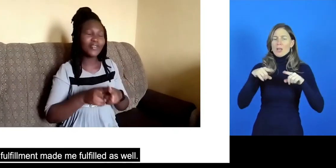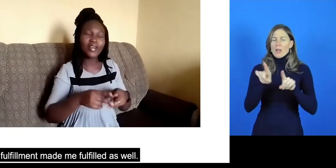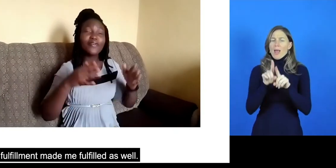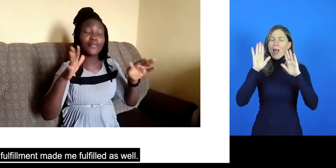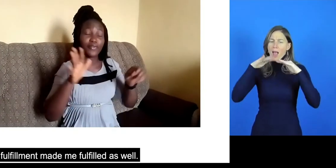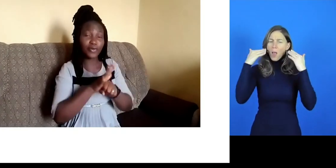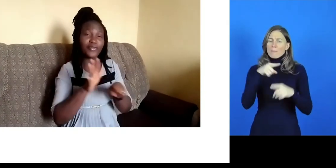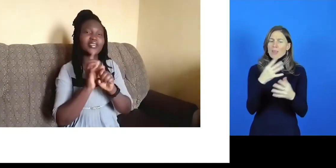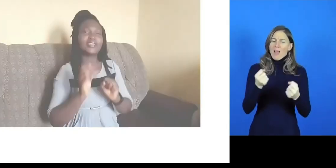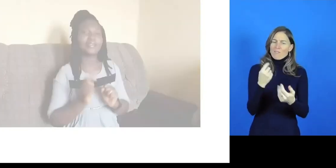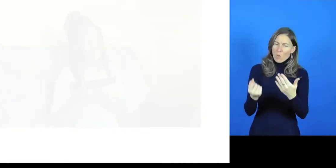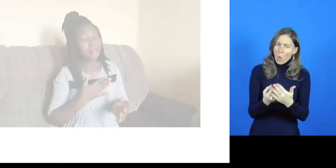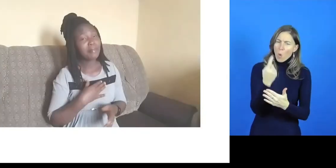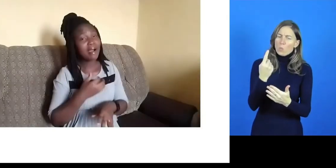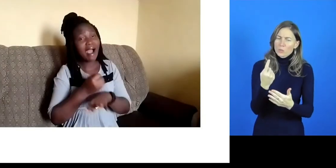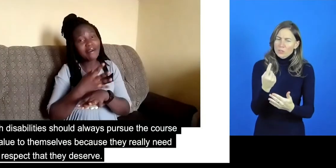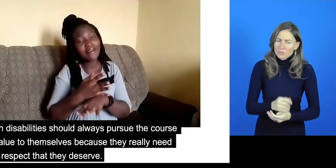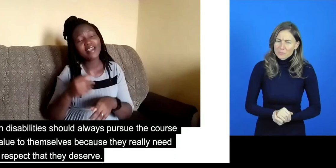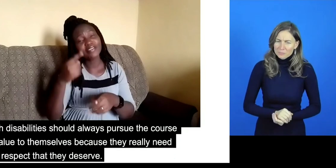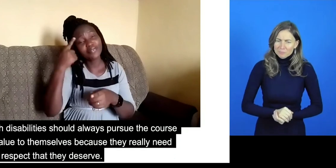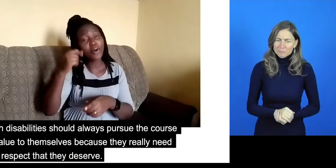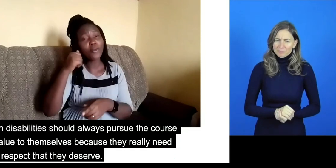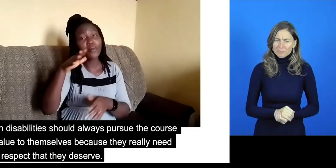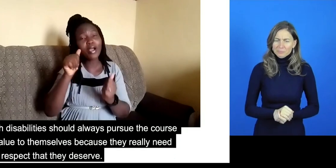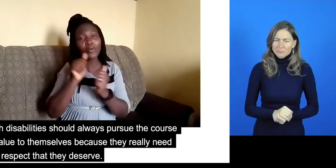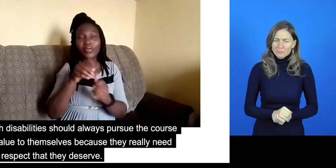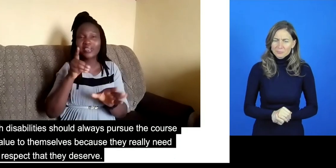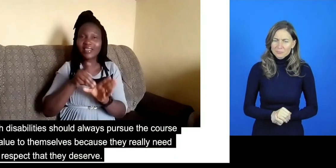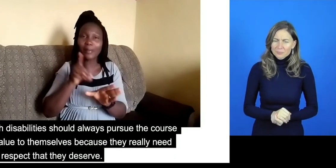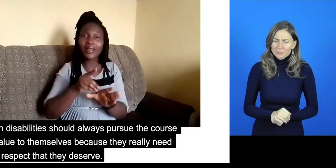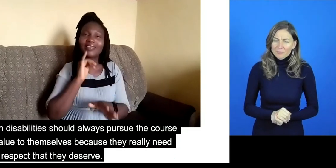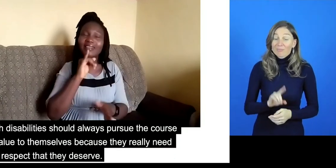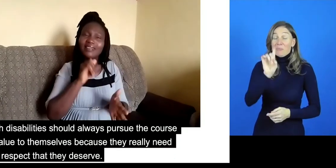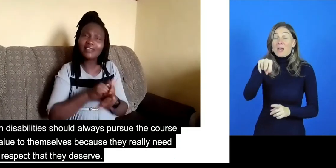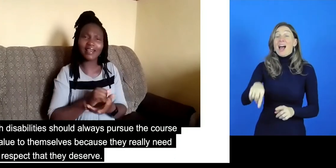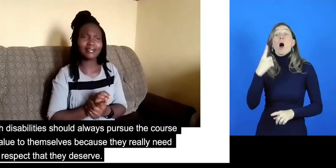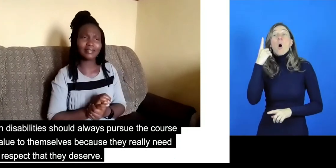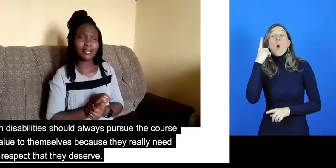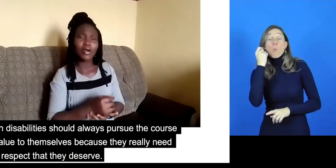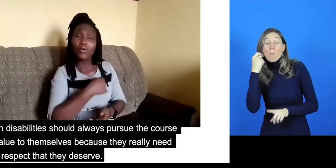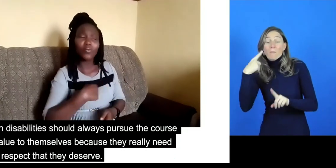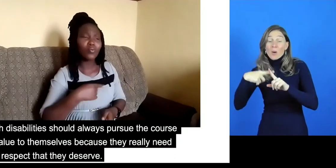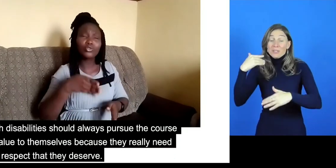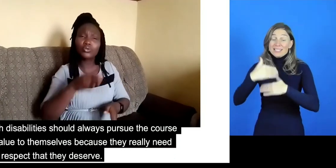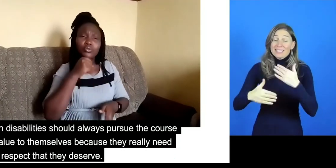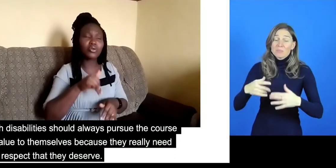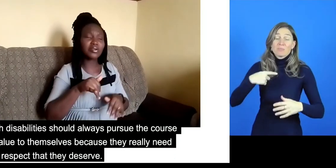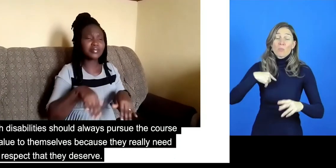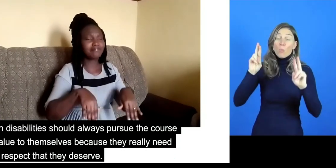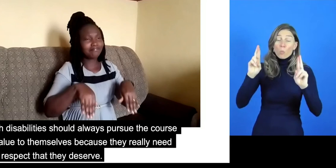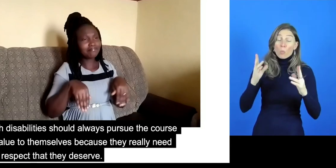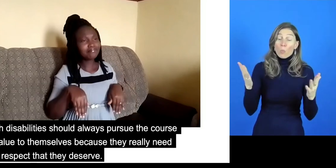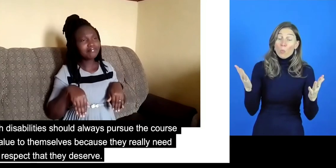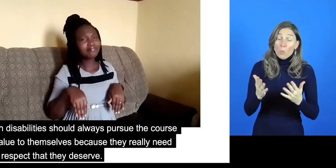very, very fulfilled. My advice for women with disability is that we should